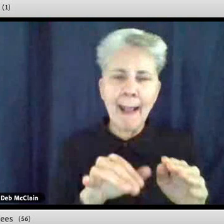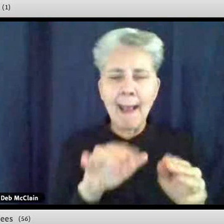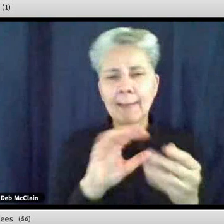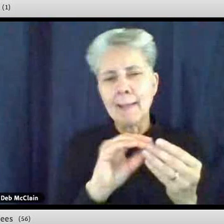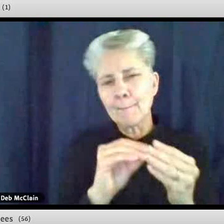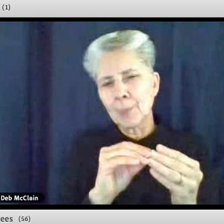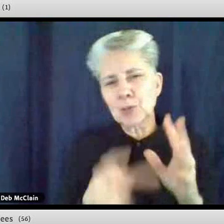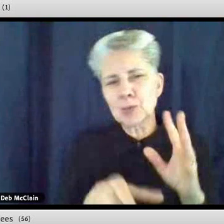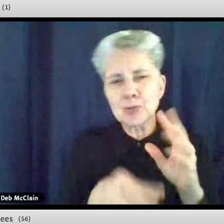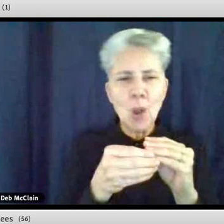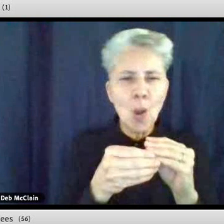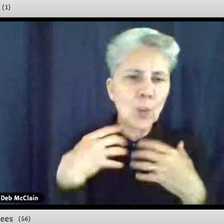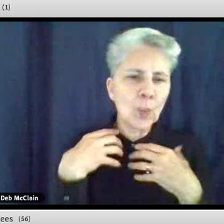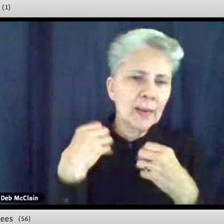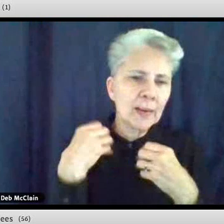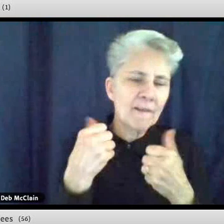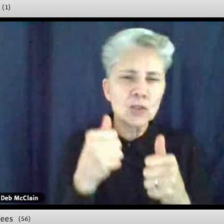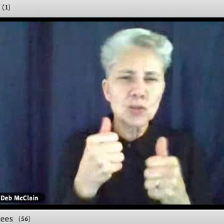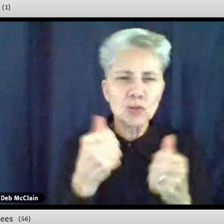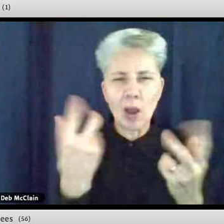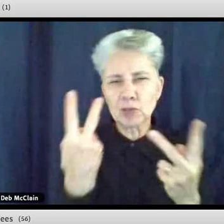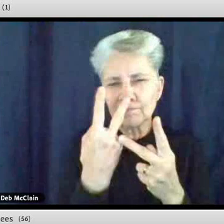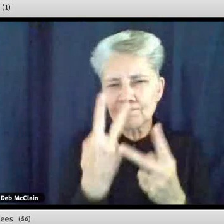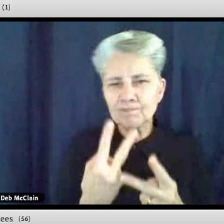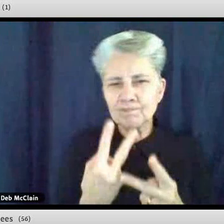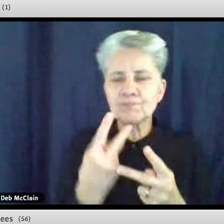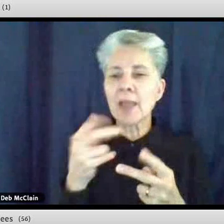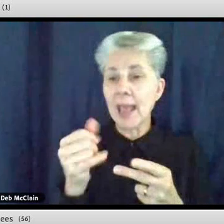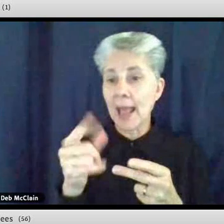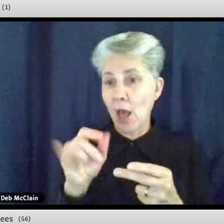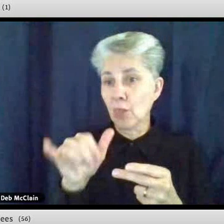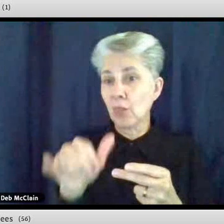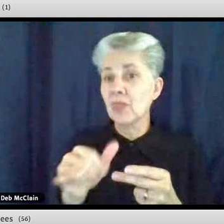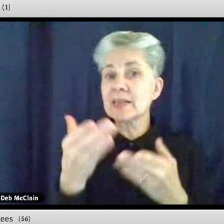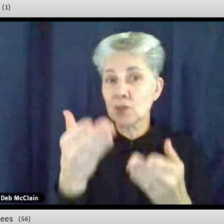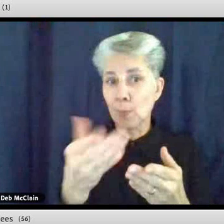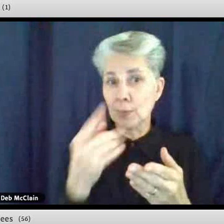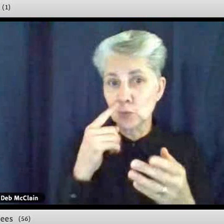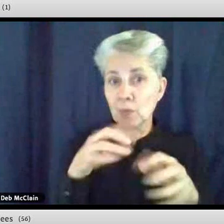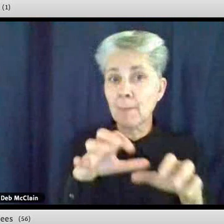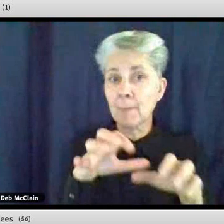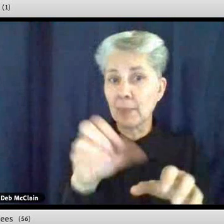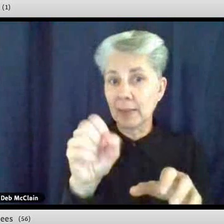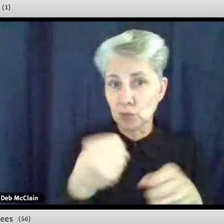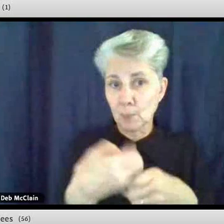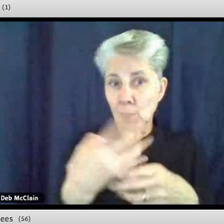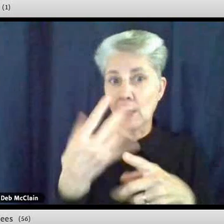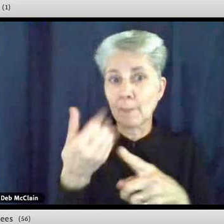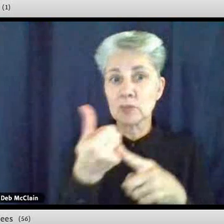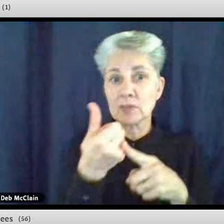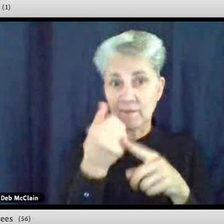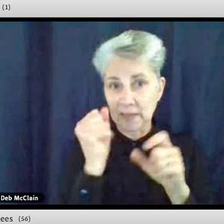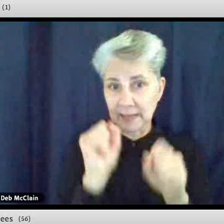the total number recovered, and trying to put this. Yes, Heather, this is available to the public. That link right there on the